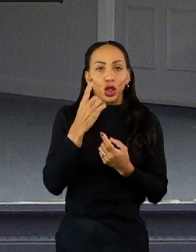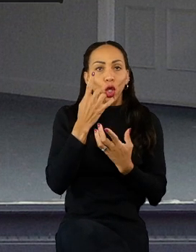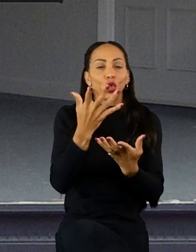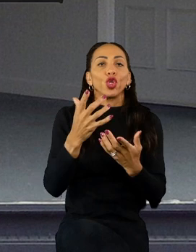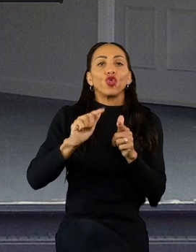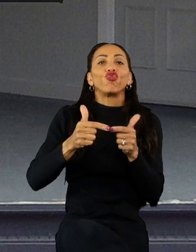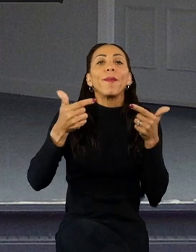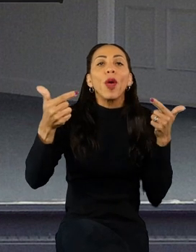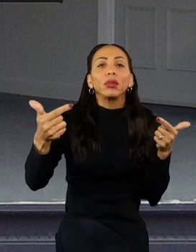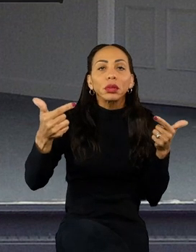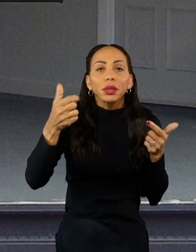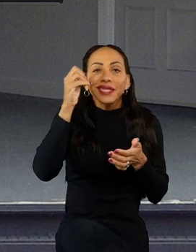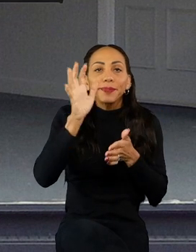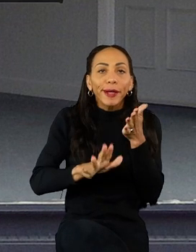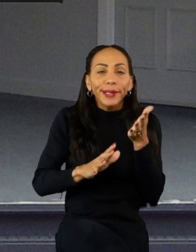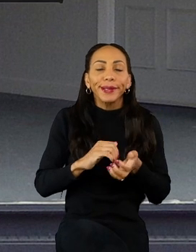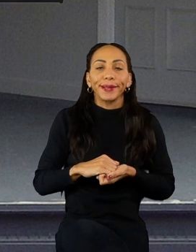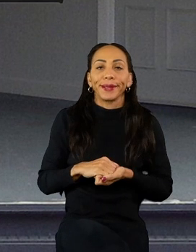this shows us the remote experience.